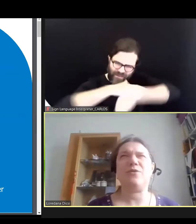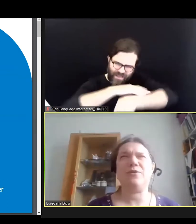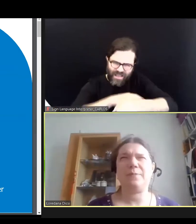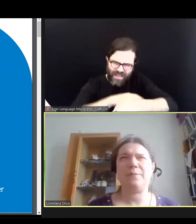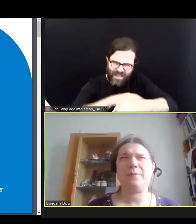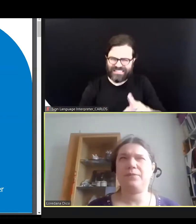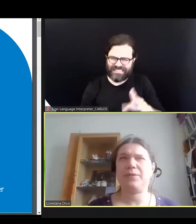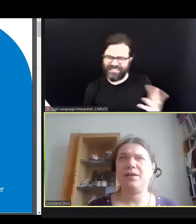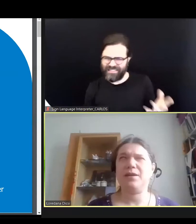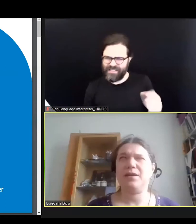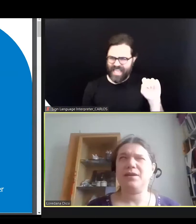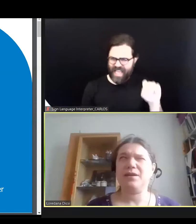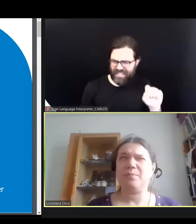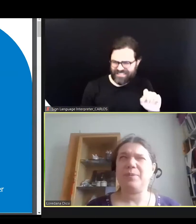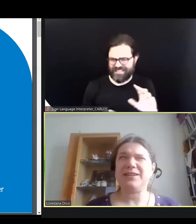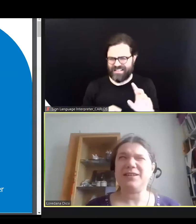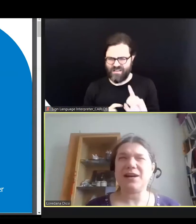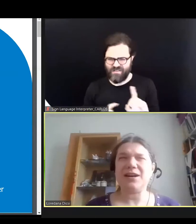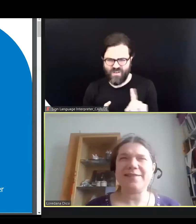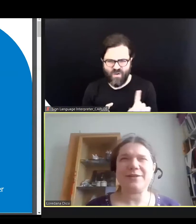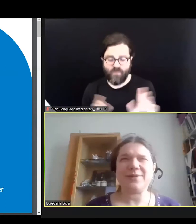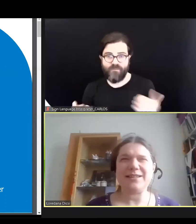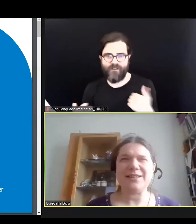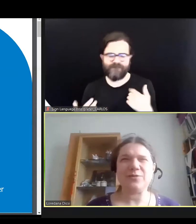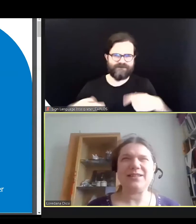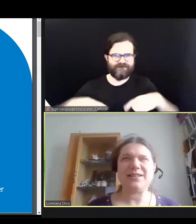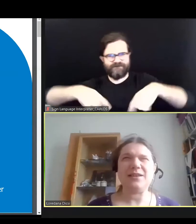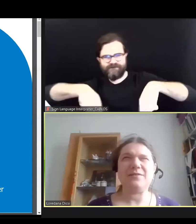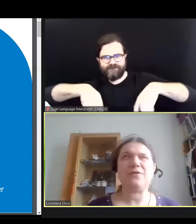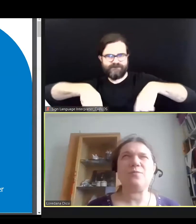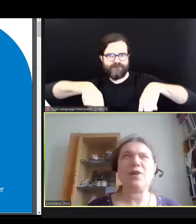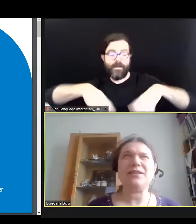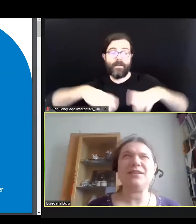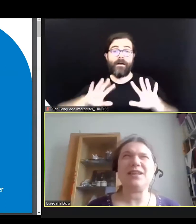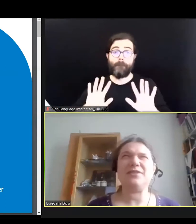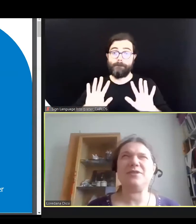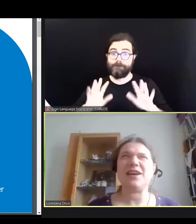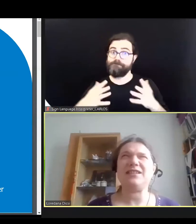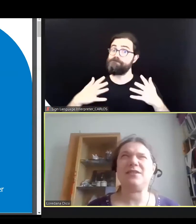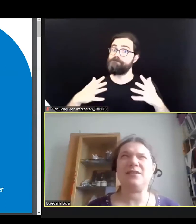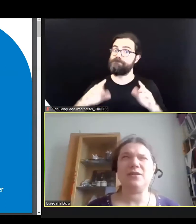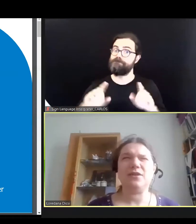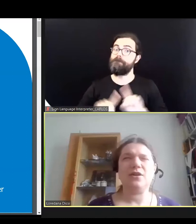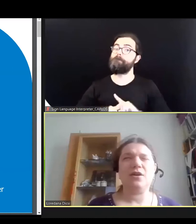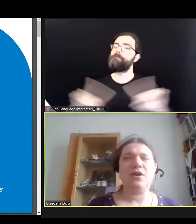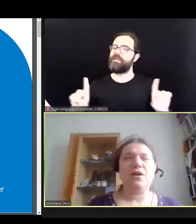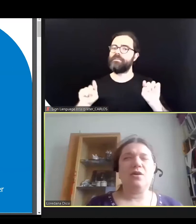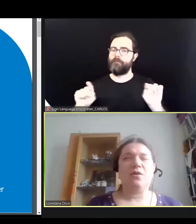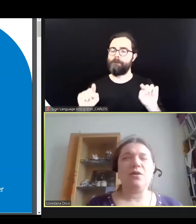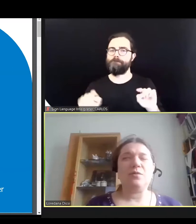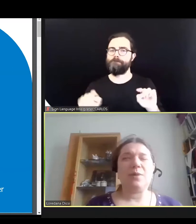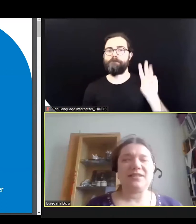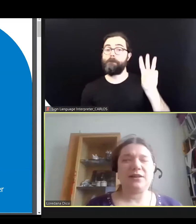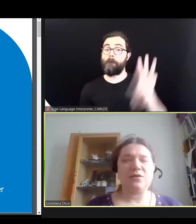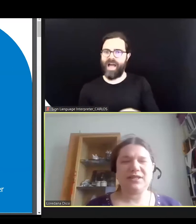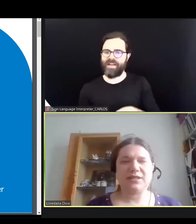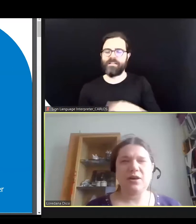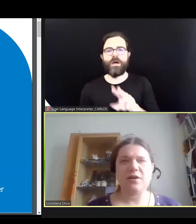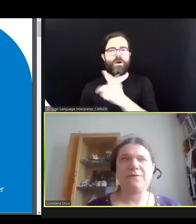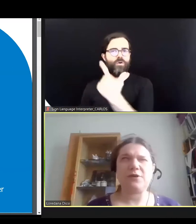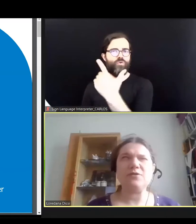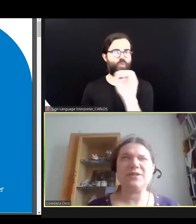now. But in March 2020, from one day to the other, all was